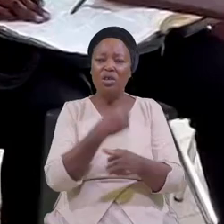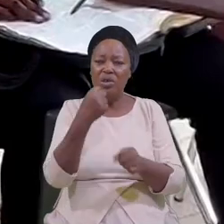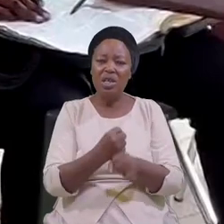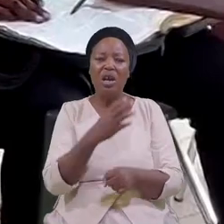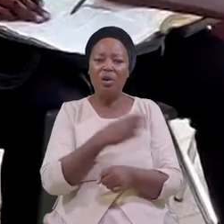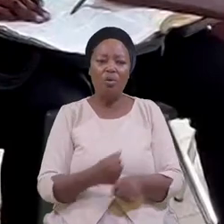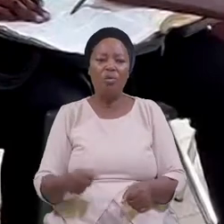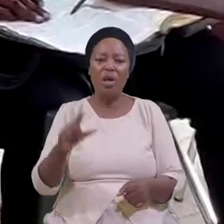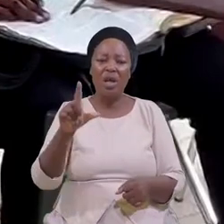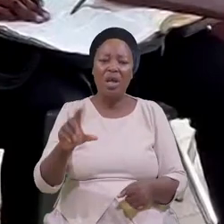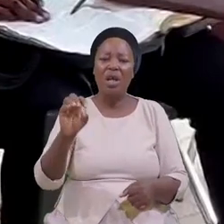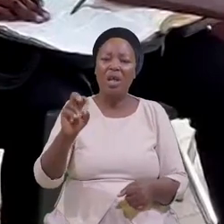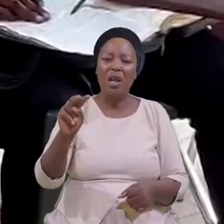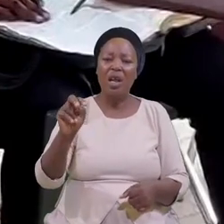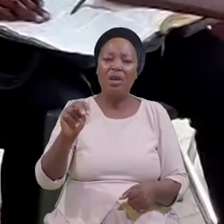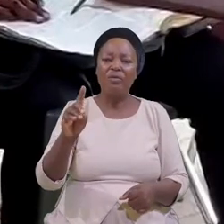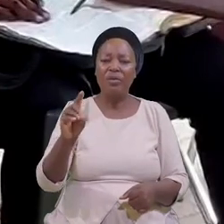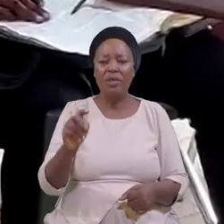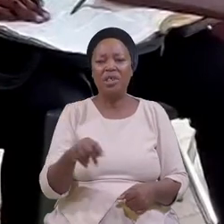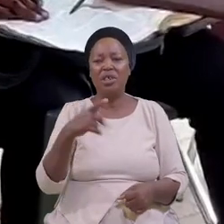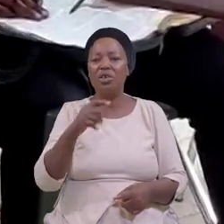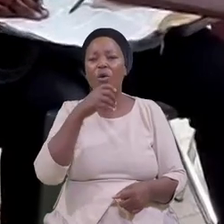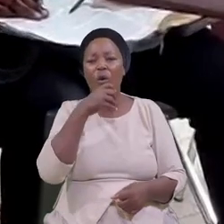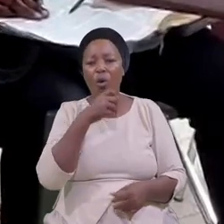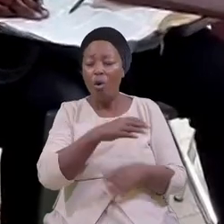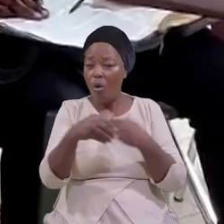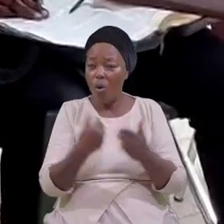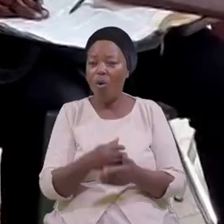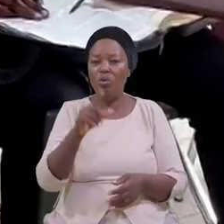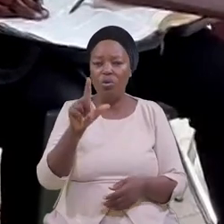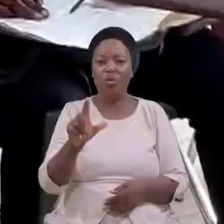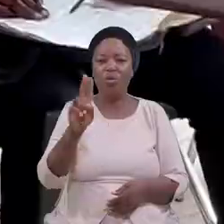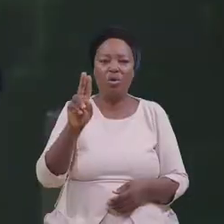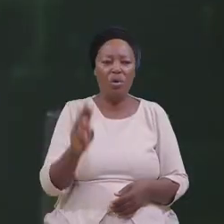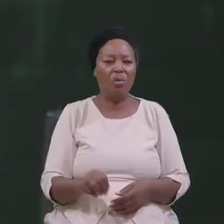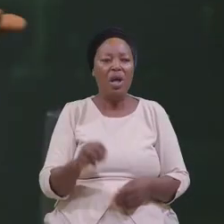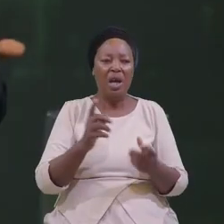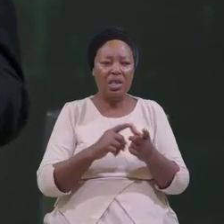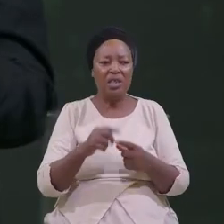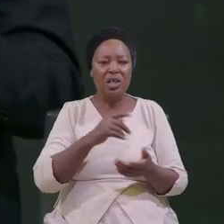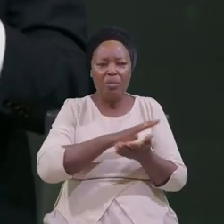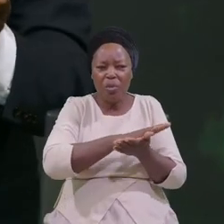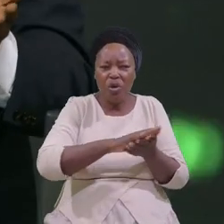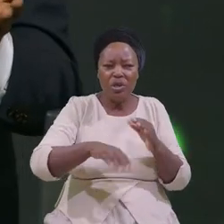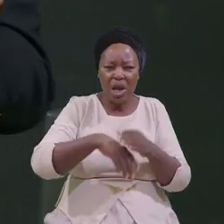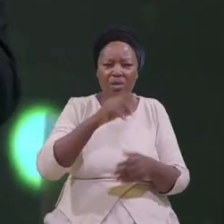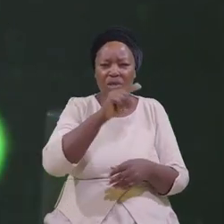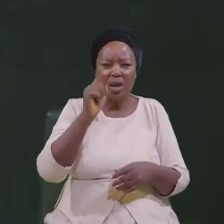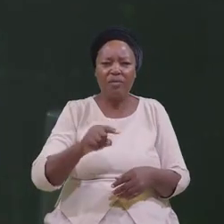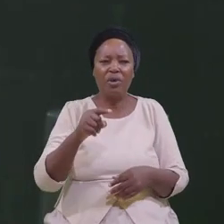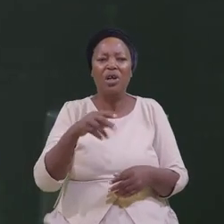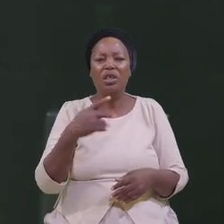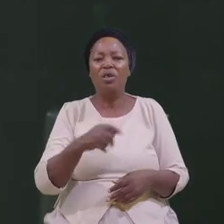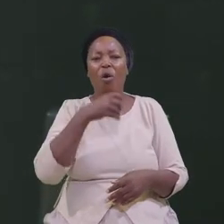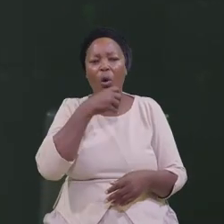It says, purge out therefore the old leaven, that she may be a new